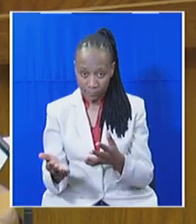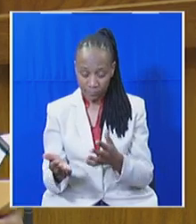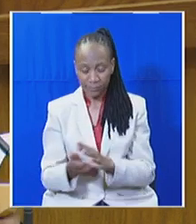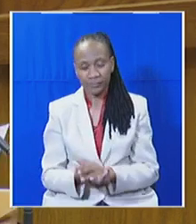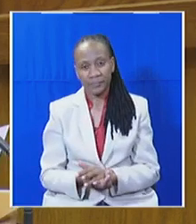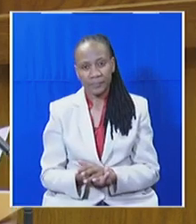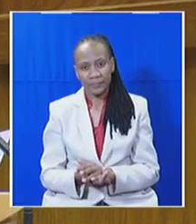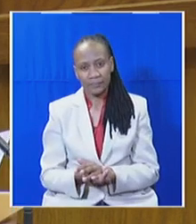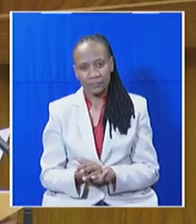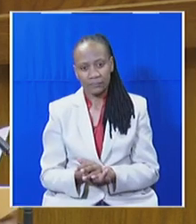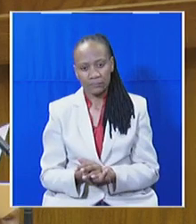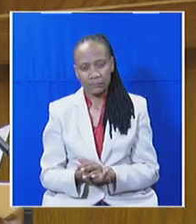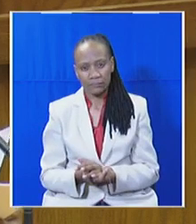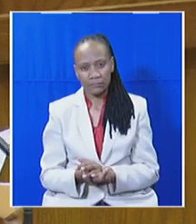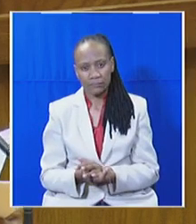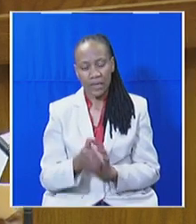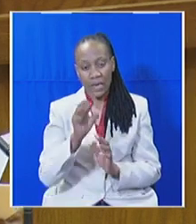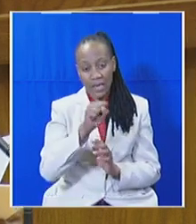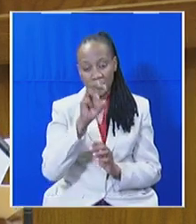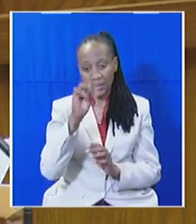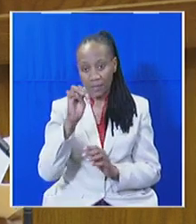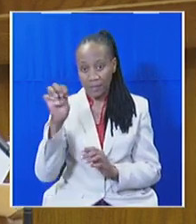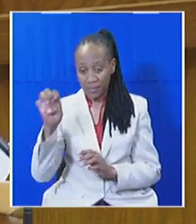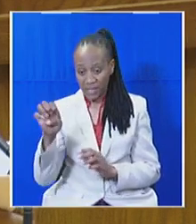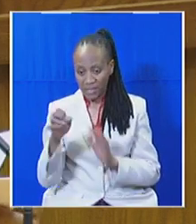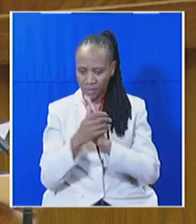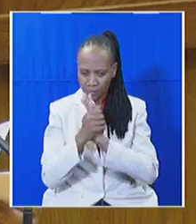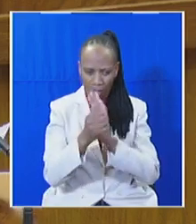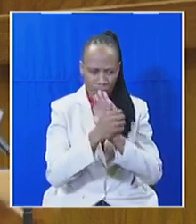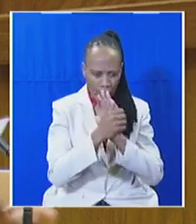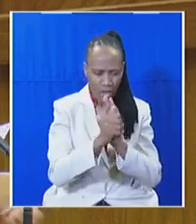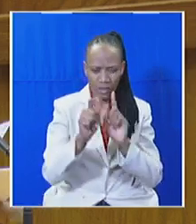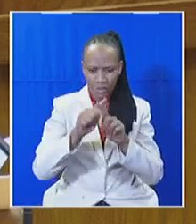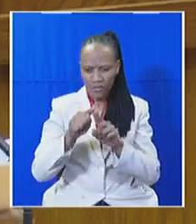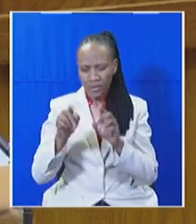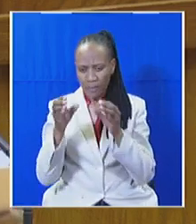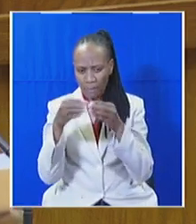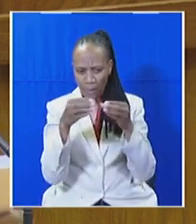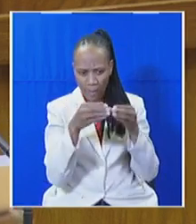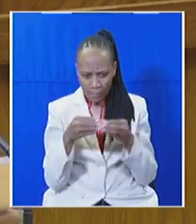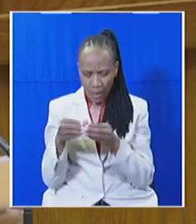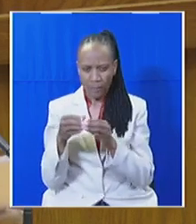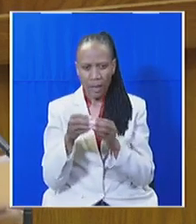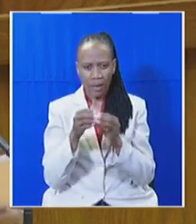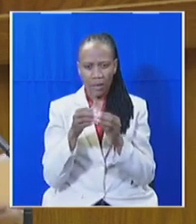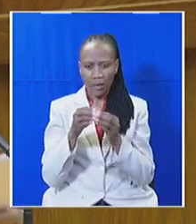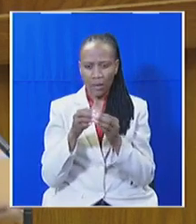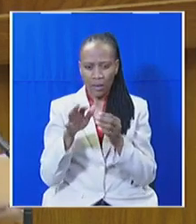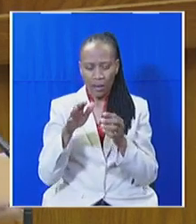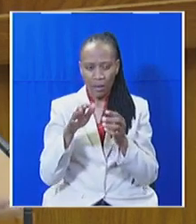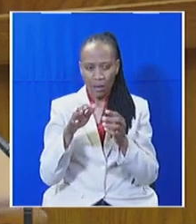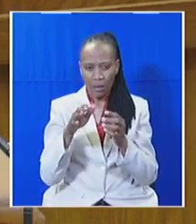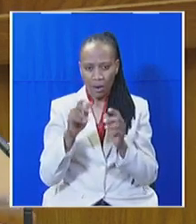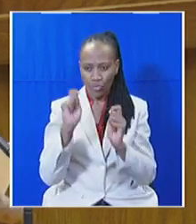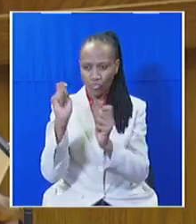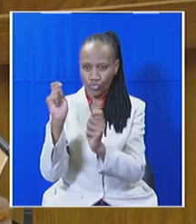unlocking the potential of SMMEs, cooperatives, townships, and